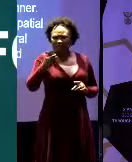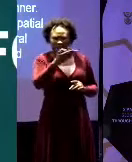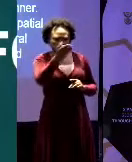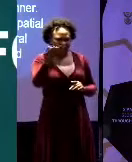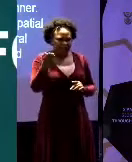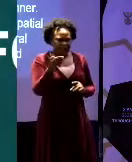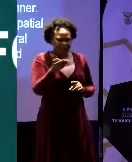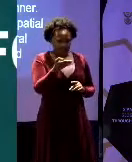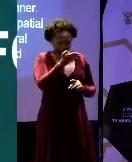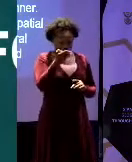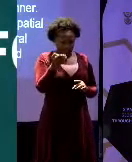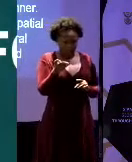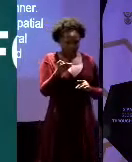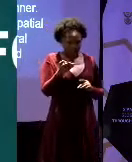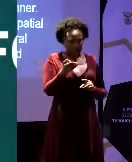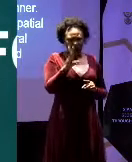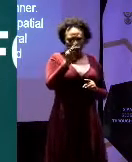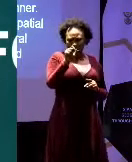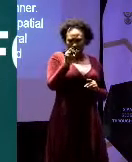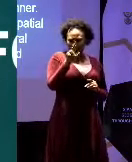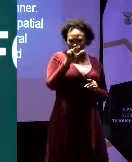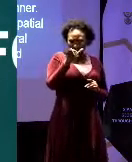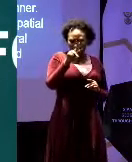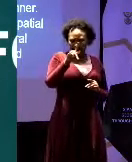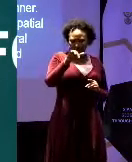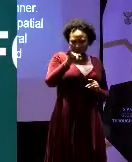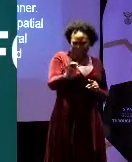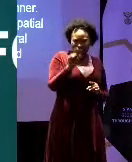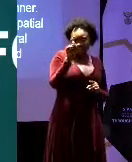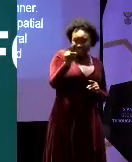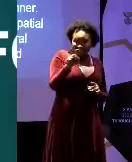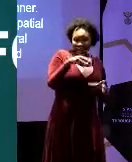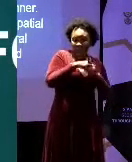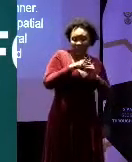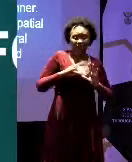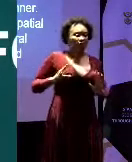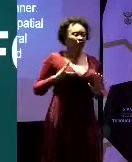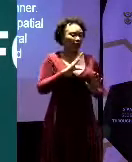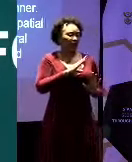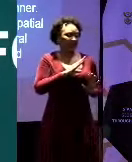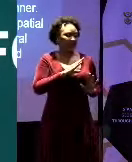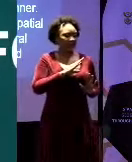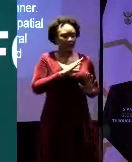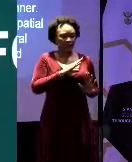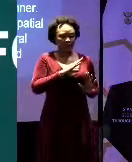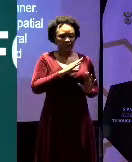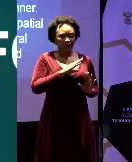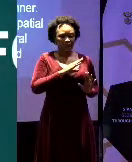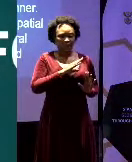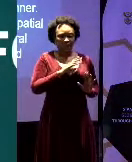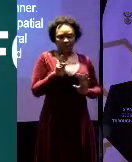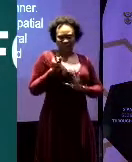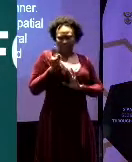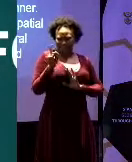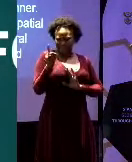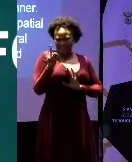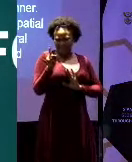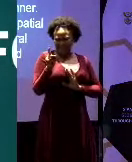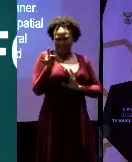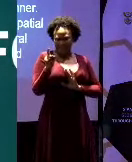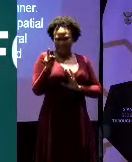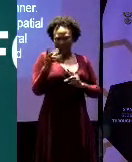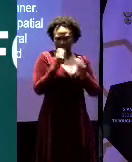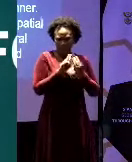somewhere. Marik is one of the members of the committee. Just like Rihanna is with the Committee on